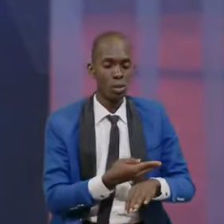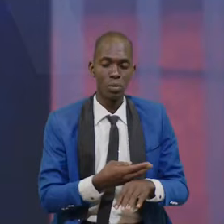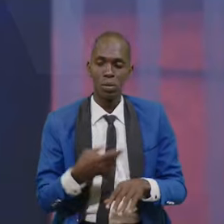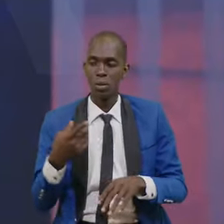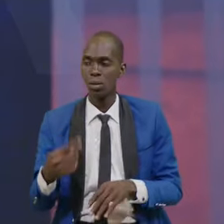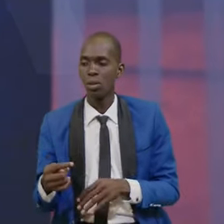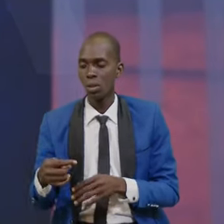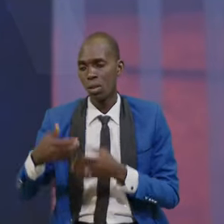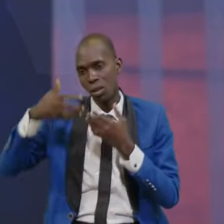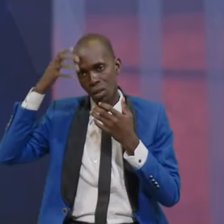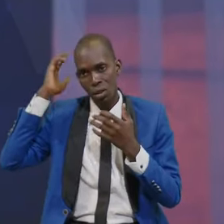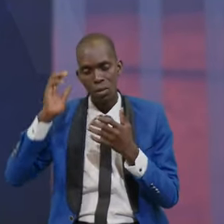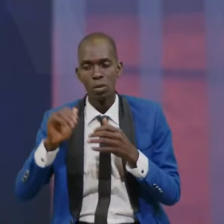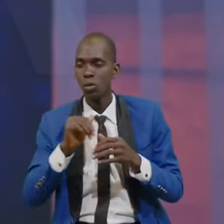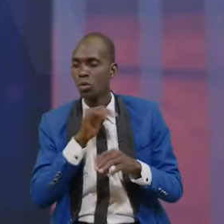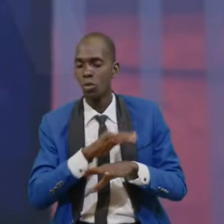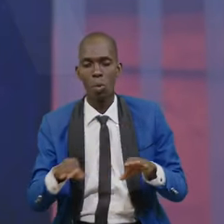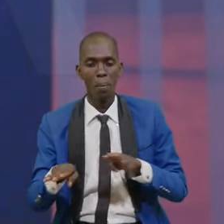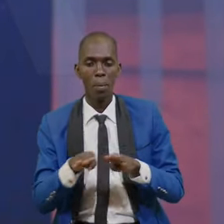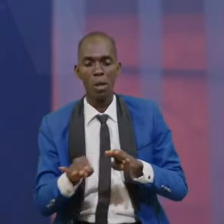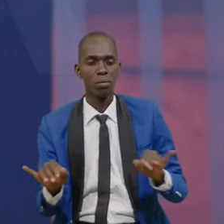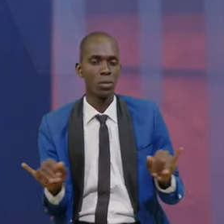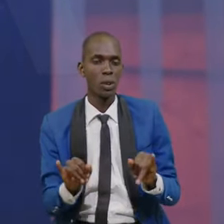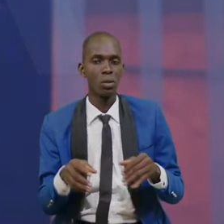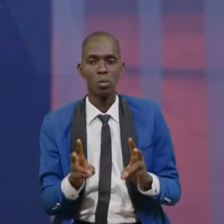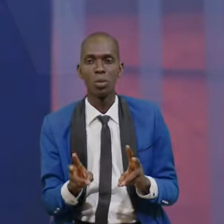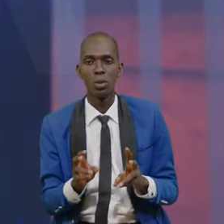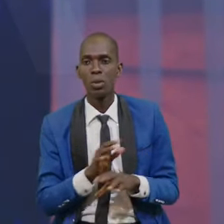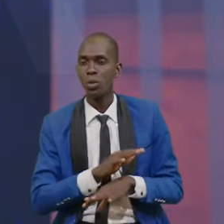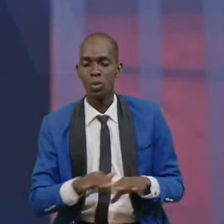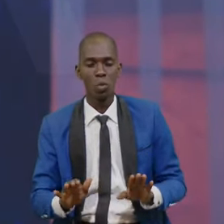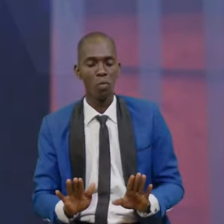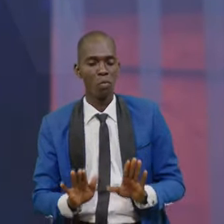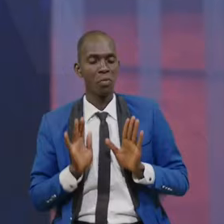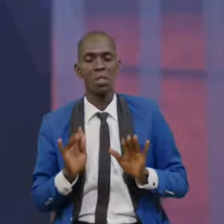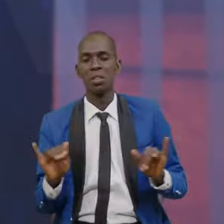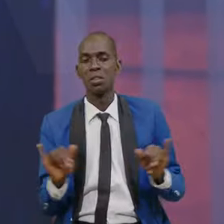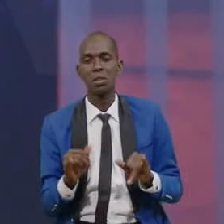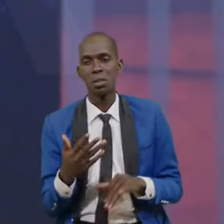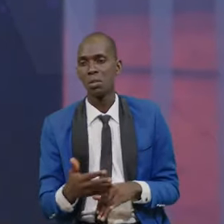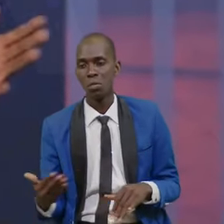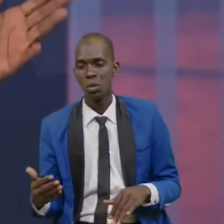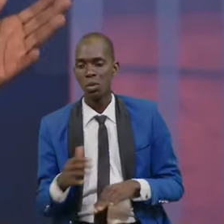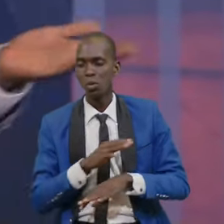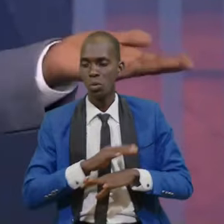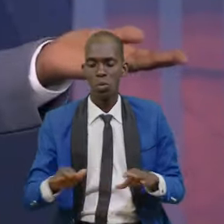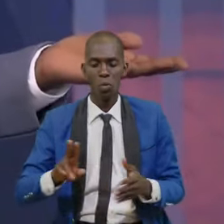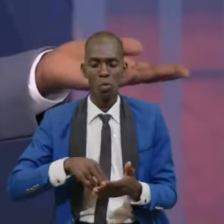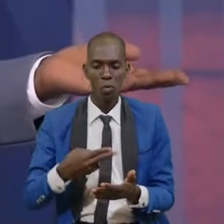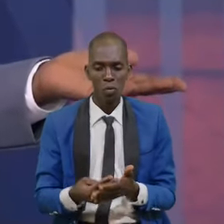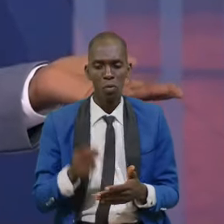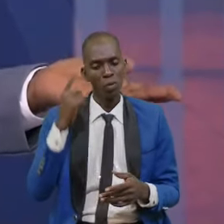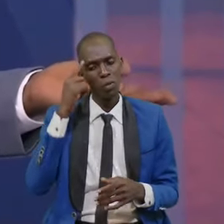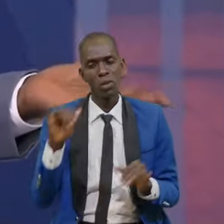don't act the same way. They don't fear the same thing. They don't tremble for the same thing.